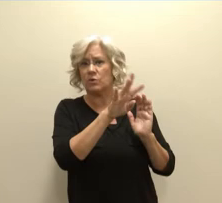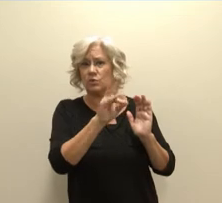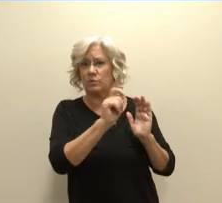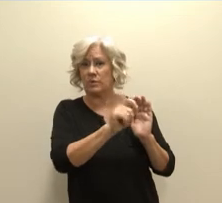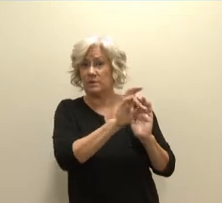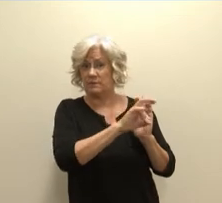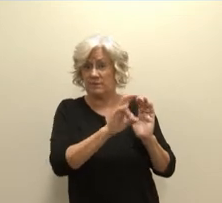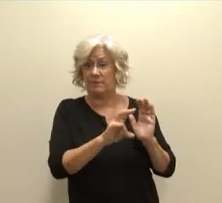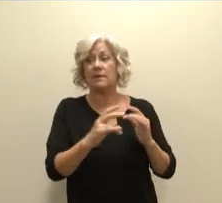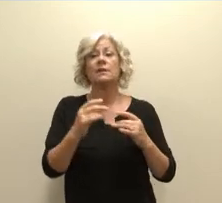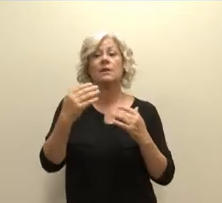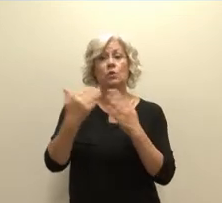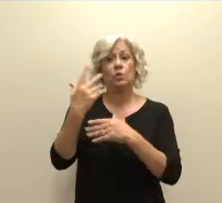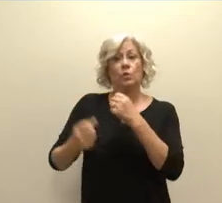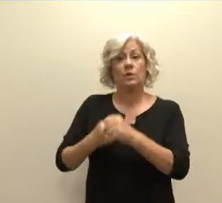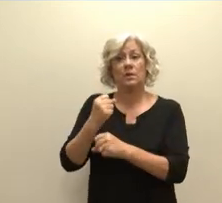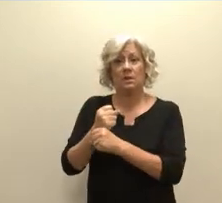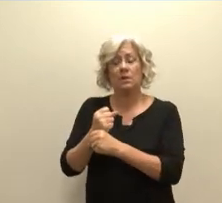$1,342.77. For this coming year, it'll be